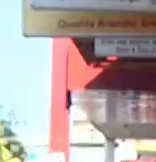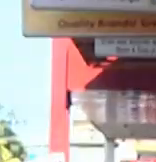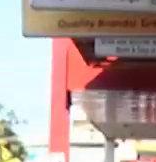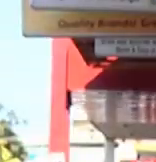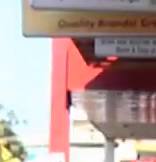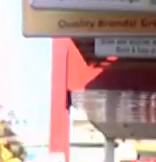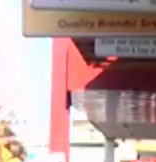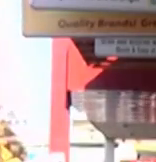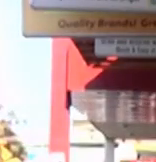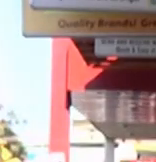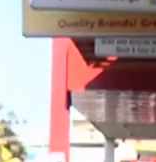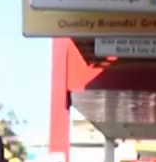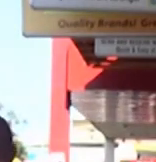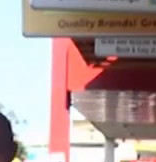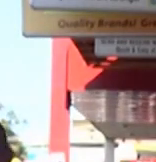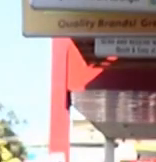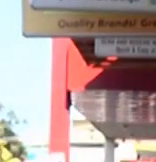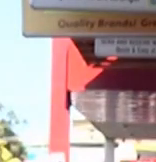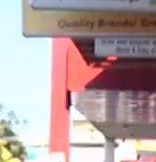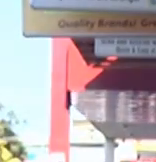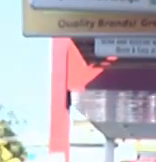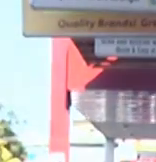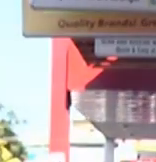Baik tu Dendi berkata